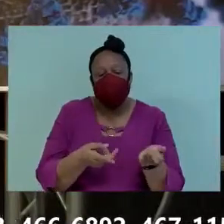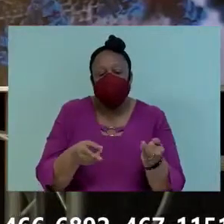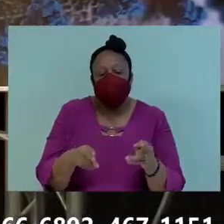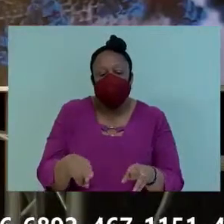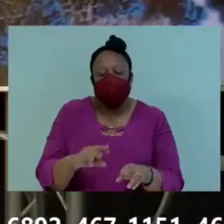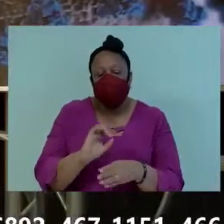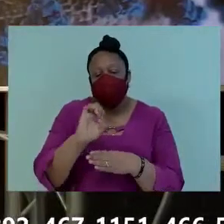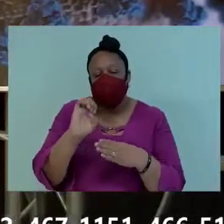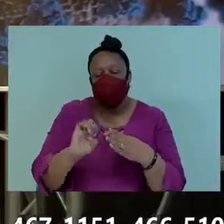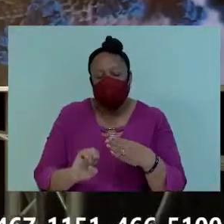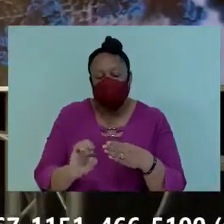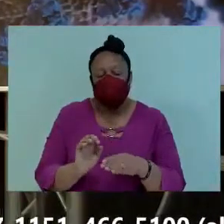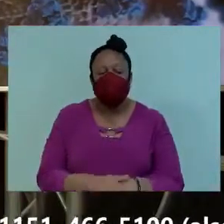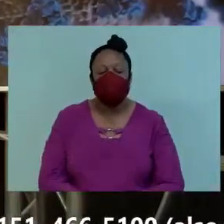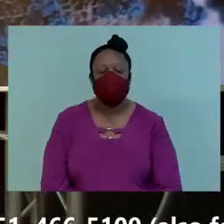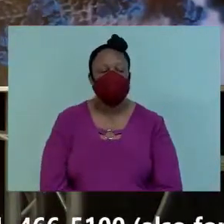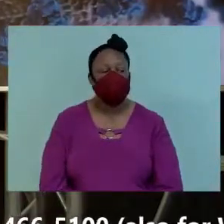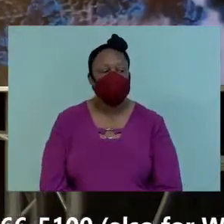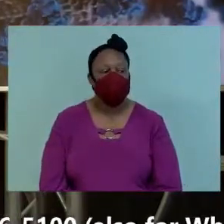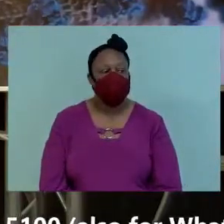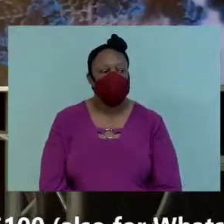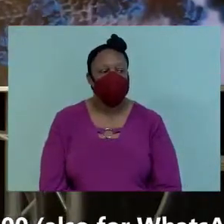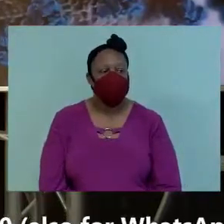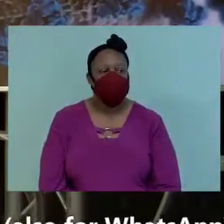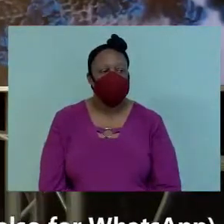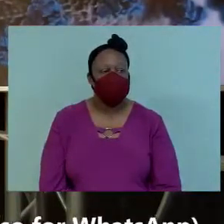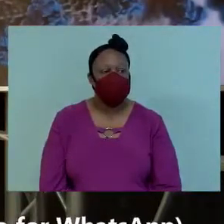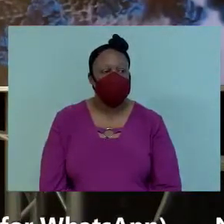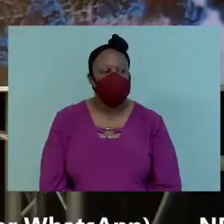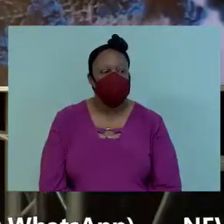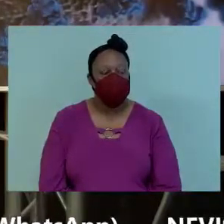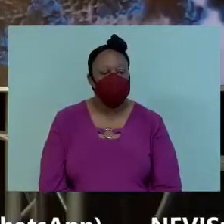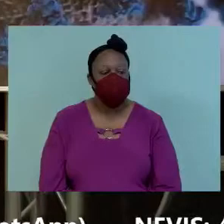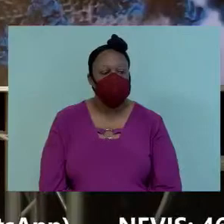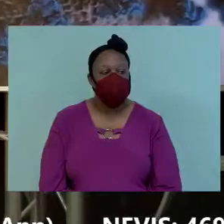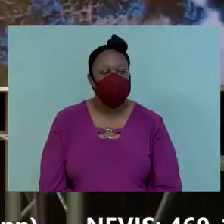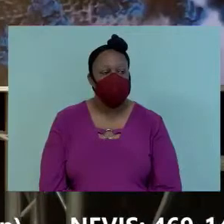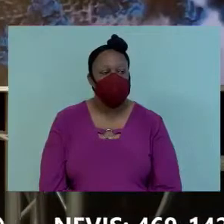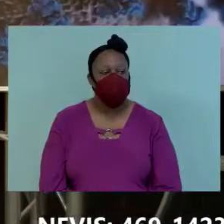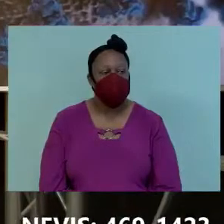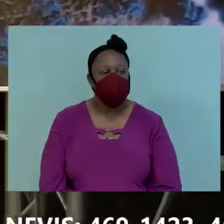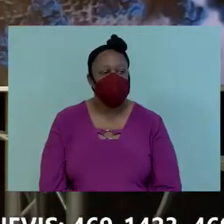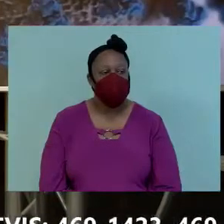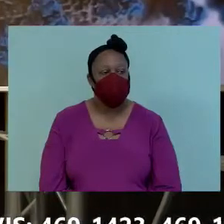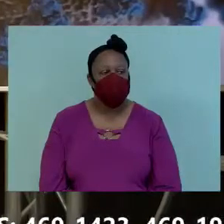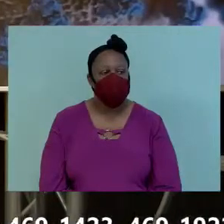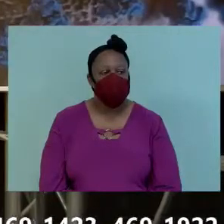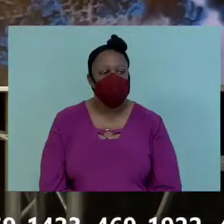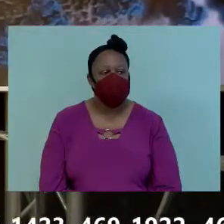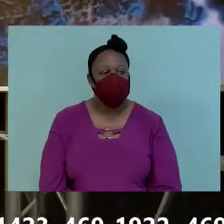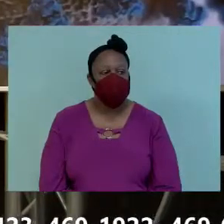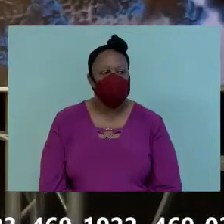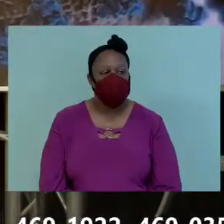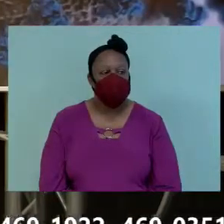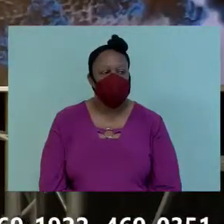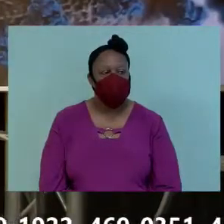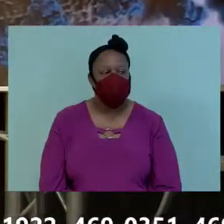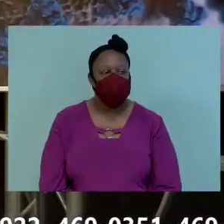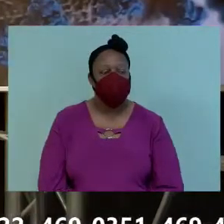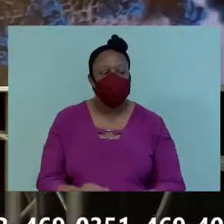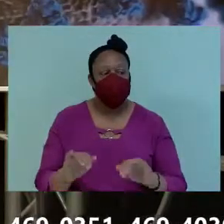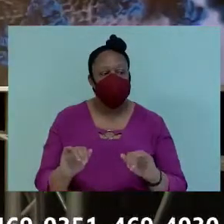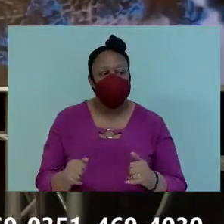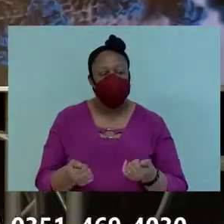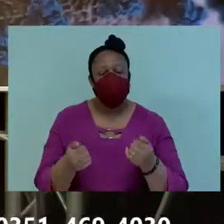A, who will provide us with his report in terms of the regulations and how people